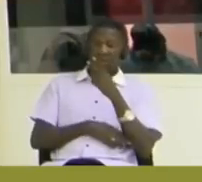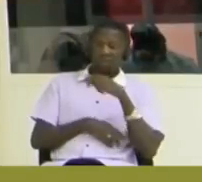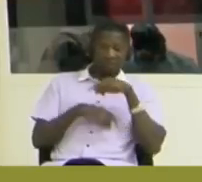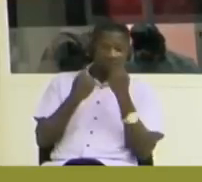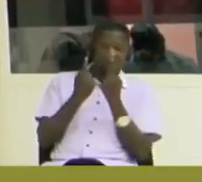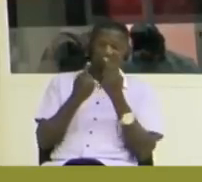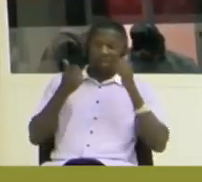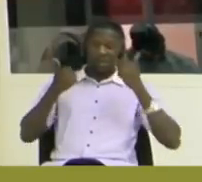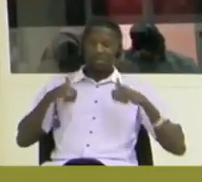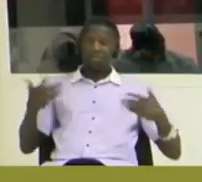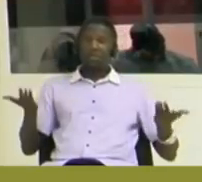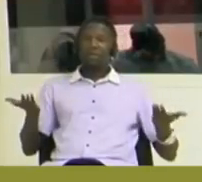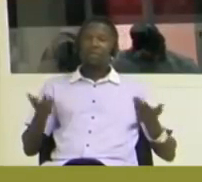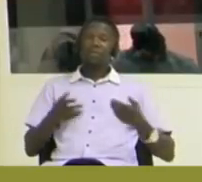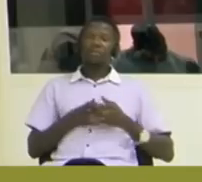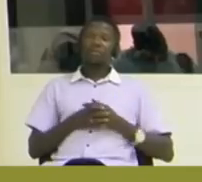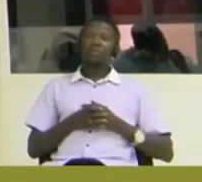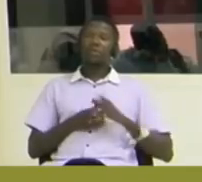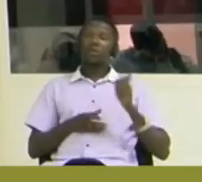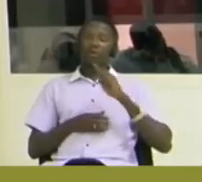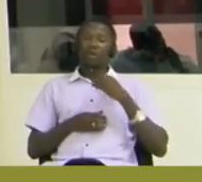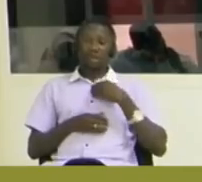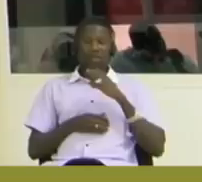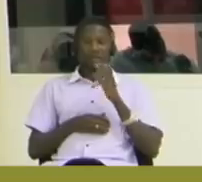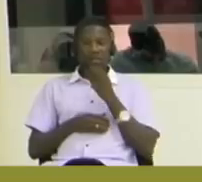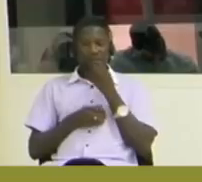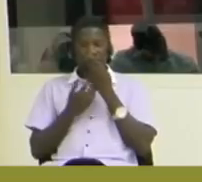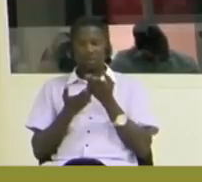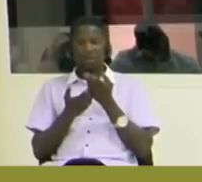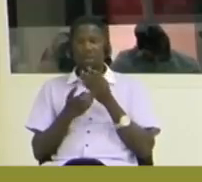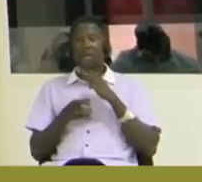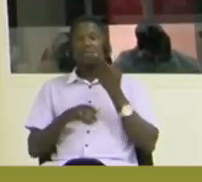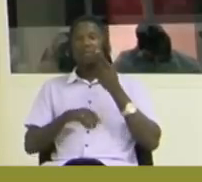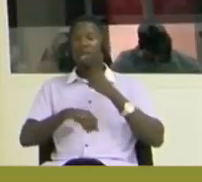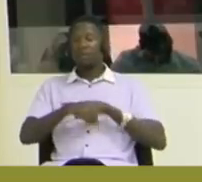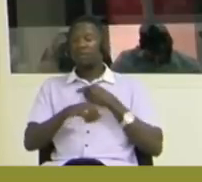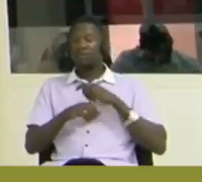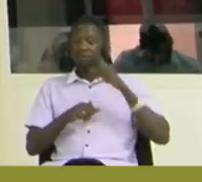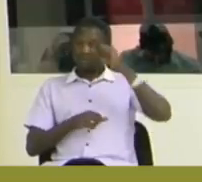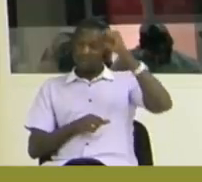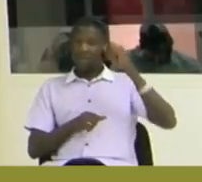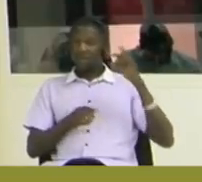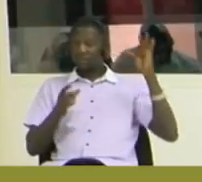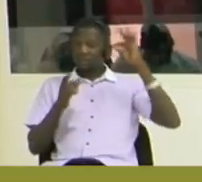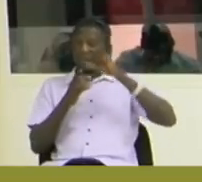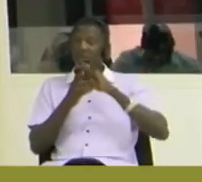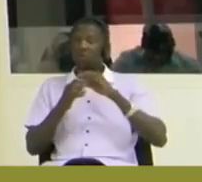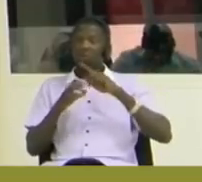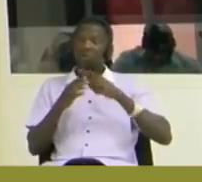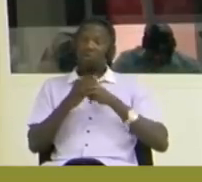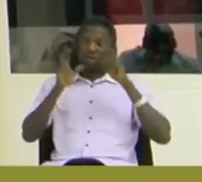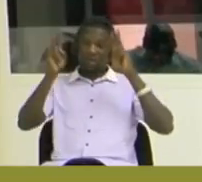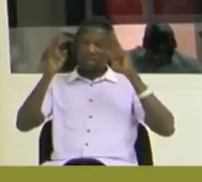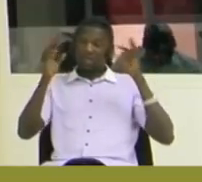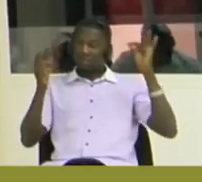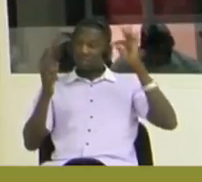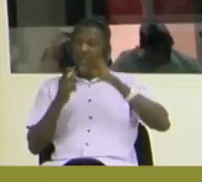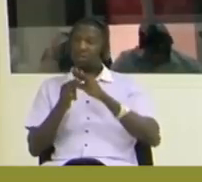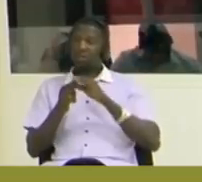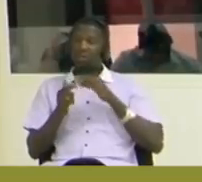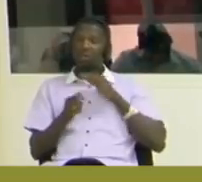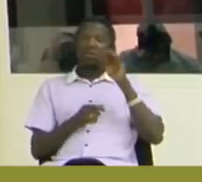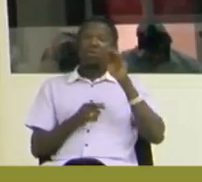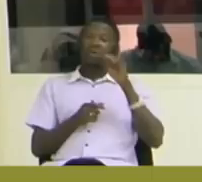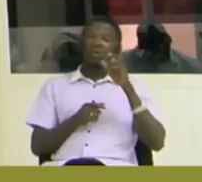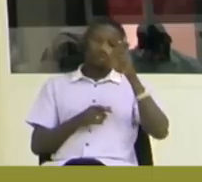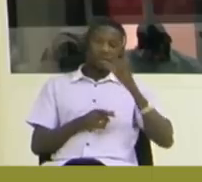happening. Well, sir, what I can say is that if every time the president travels or President Jame has traveled and he calls